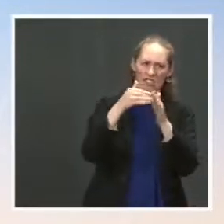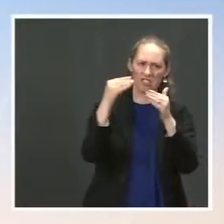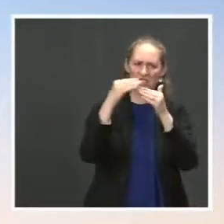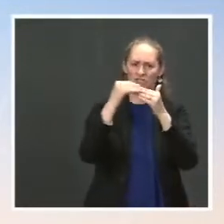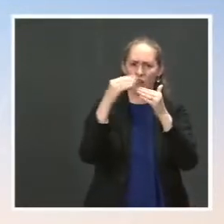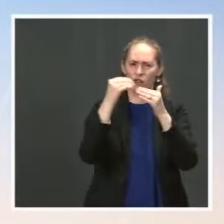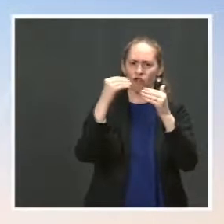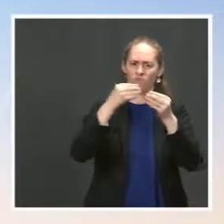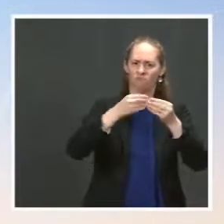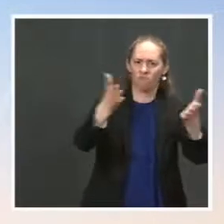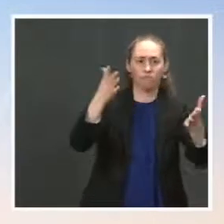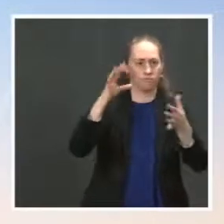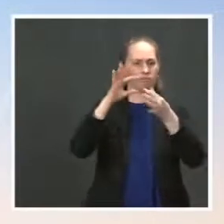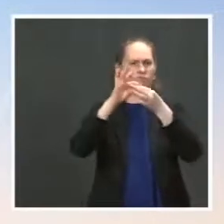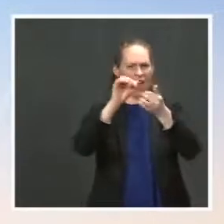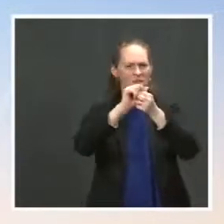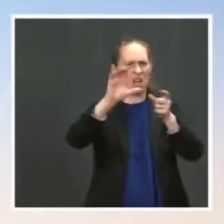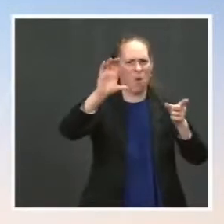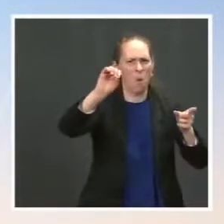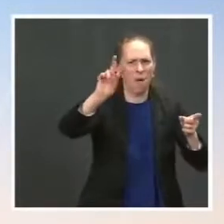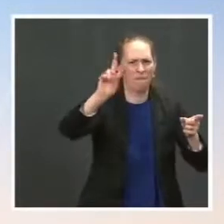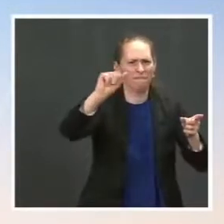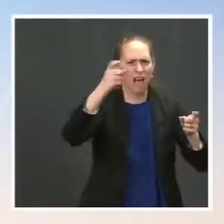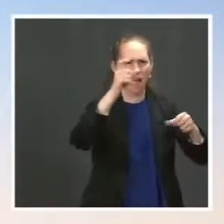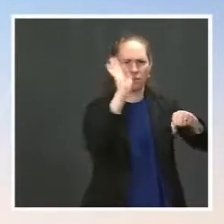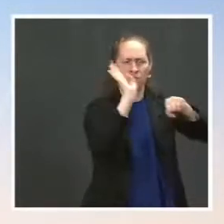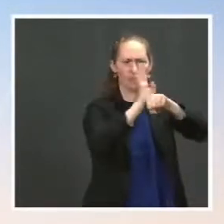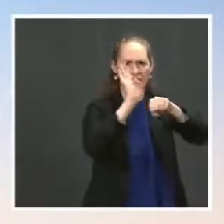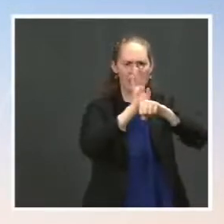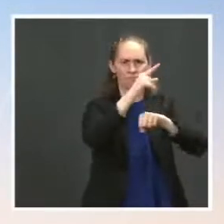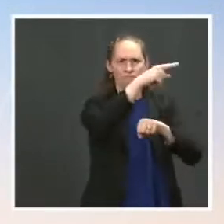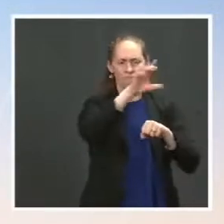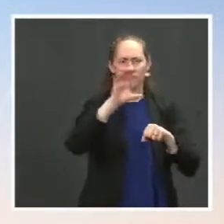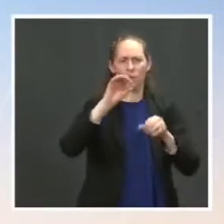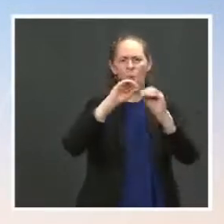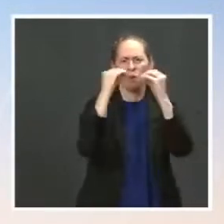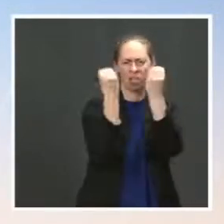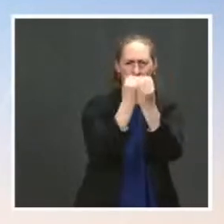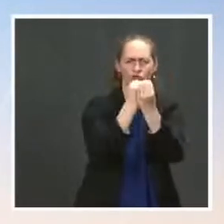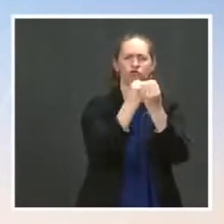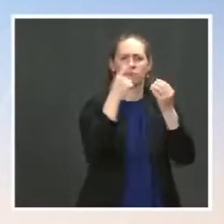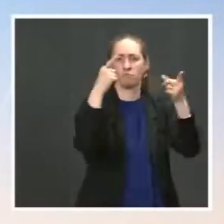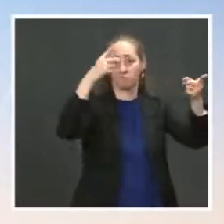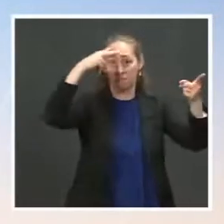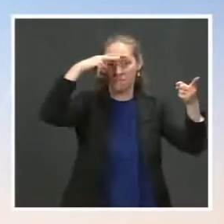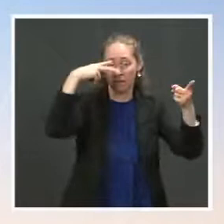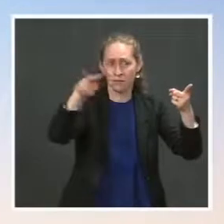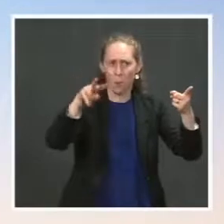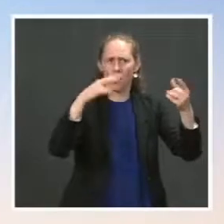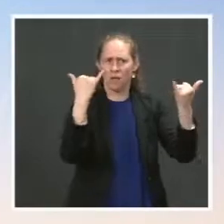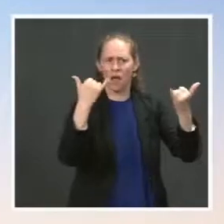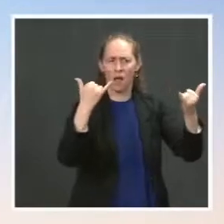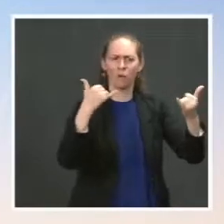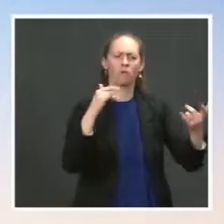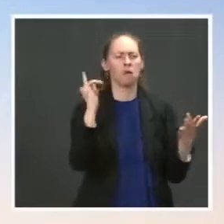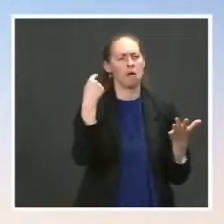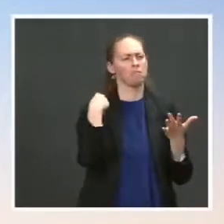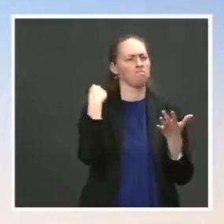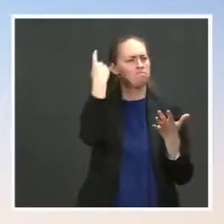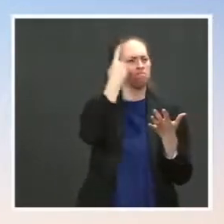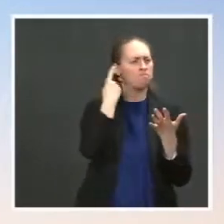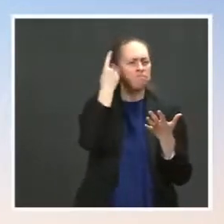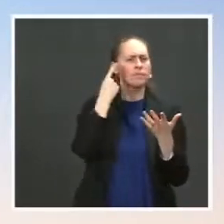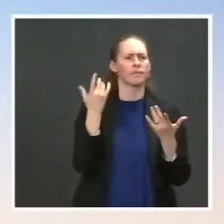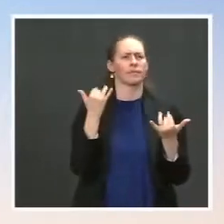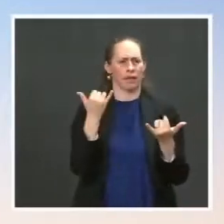Mexico. But what we haven't heard from the administration is a kind of comprehensive and detailed strategy in terms